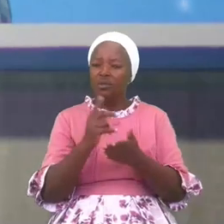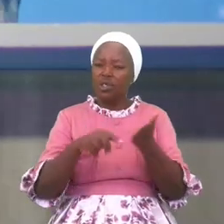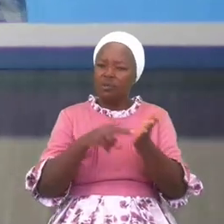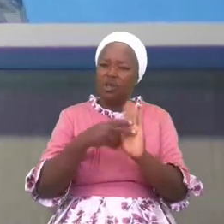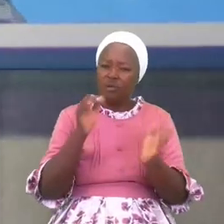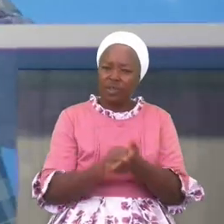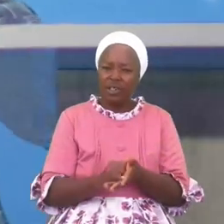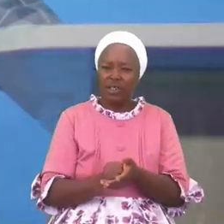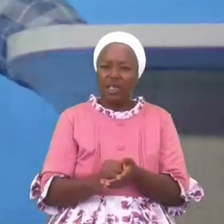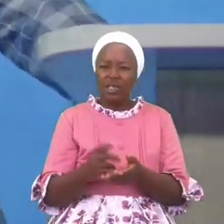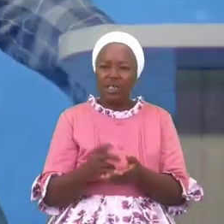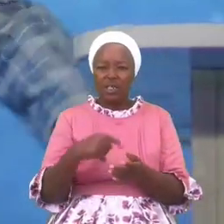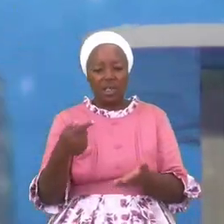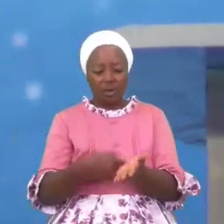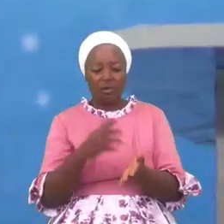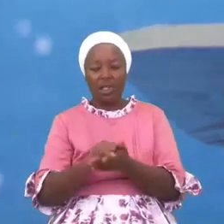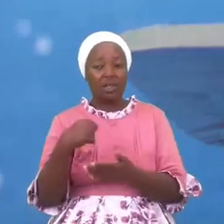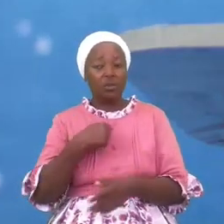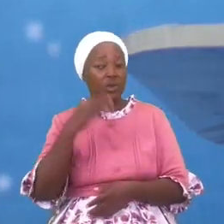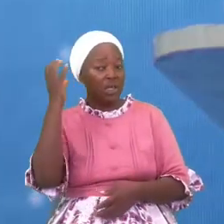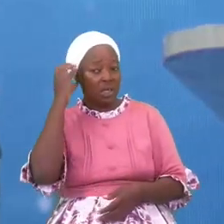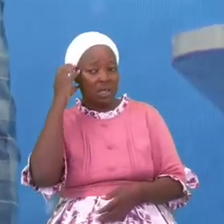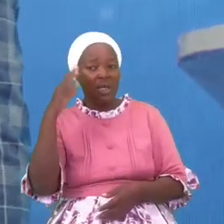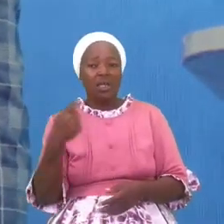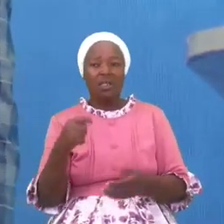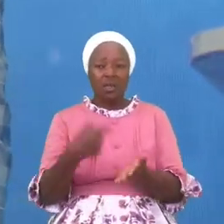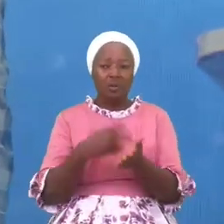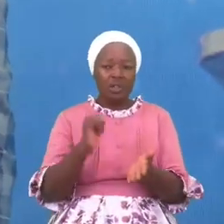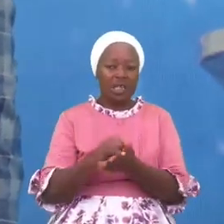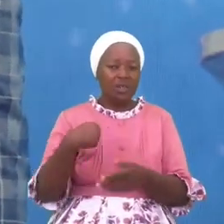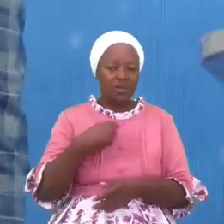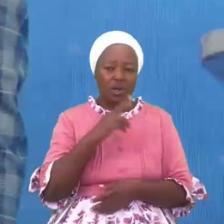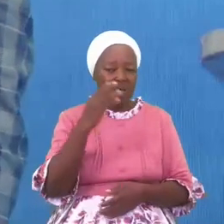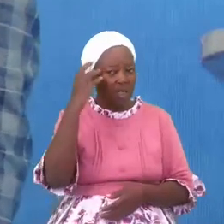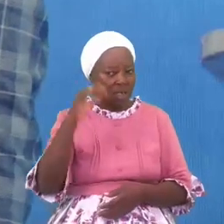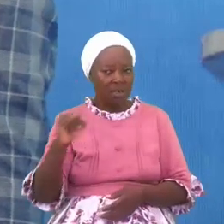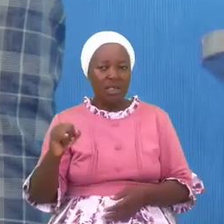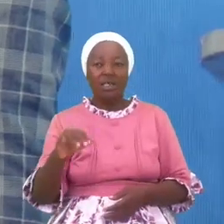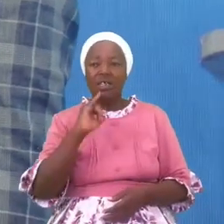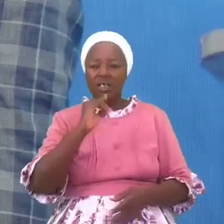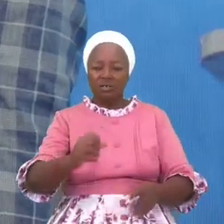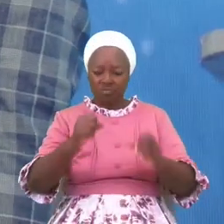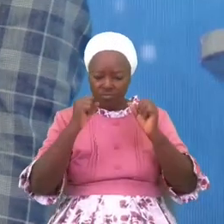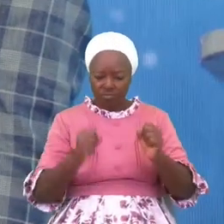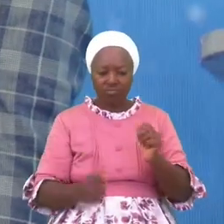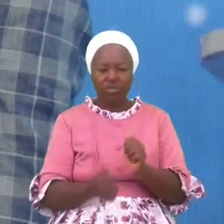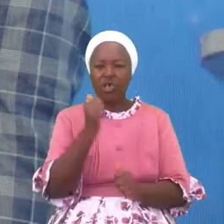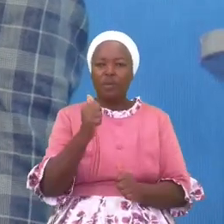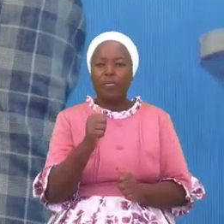says the word we're hearing is stronger, lives longer,